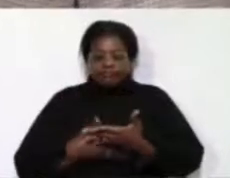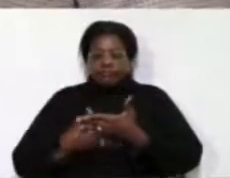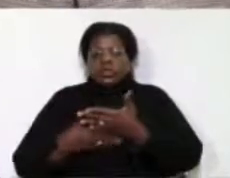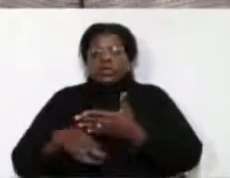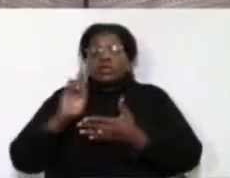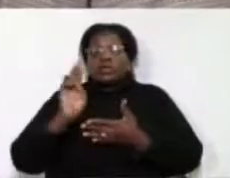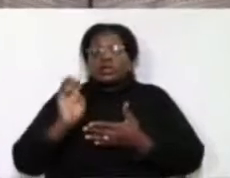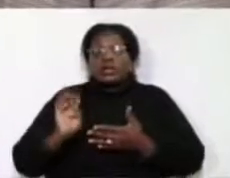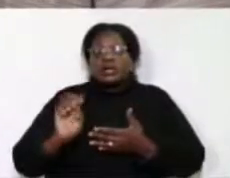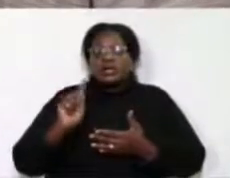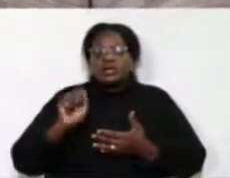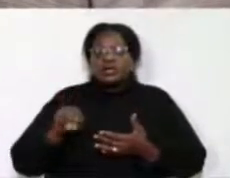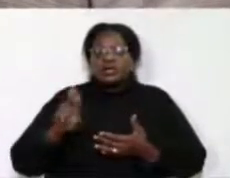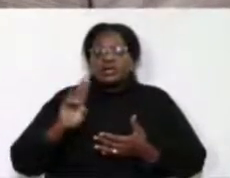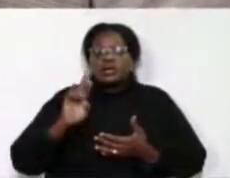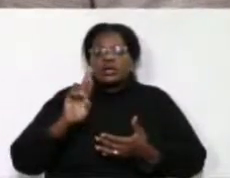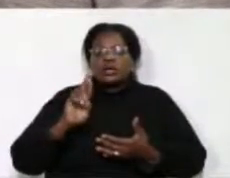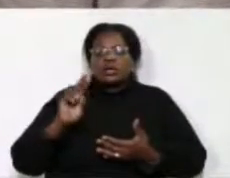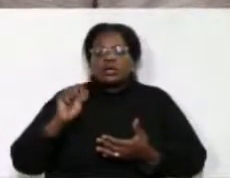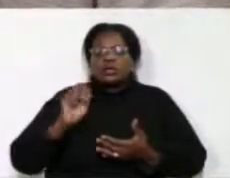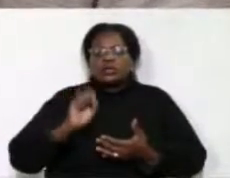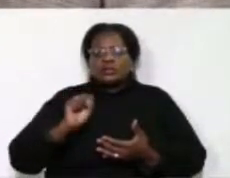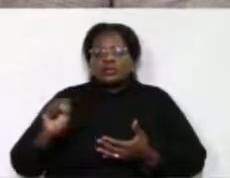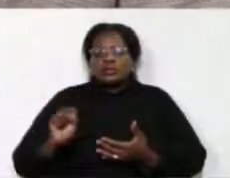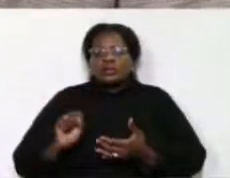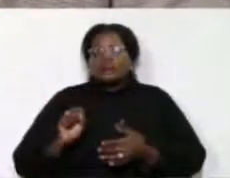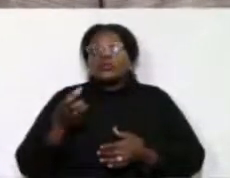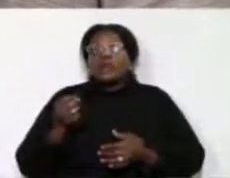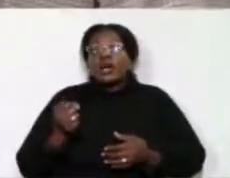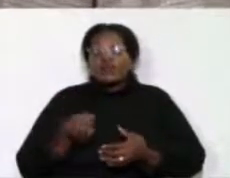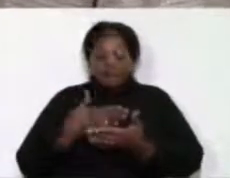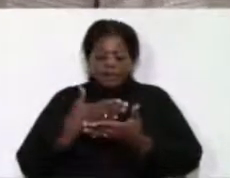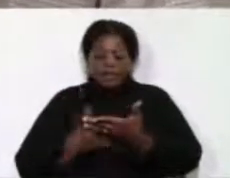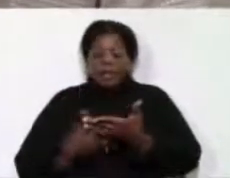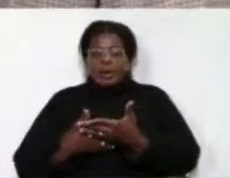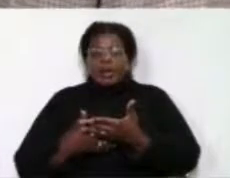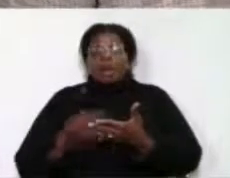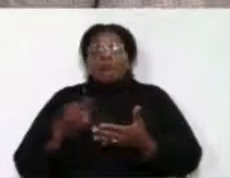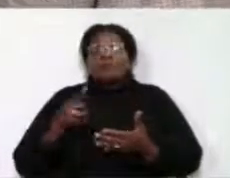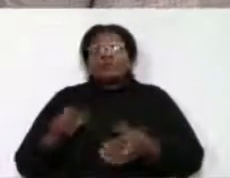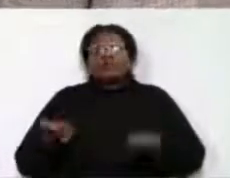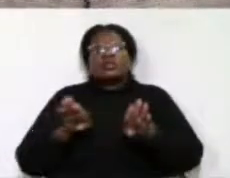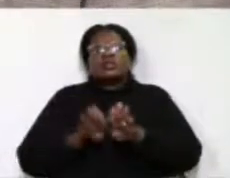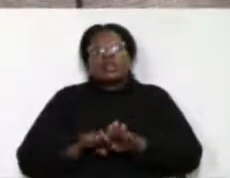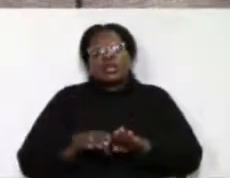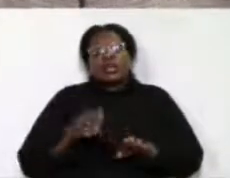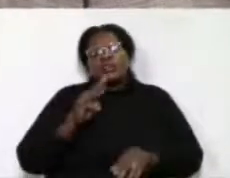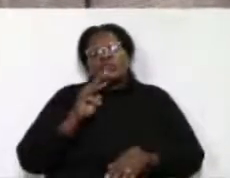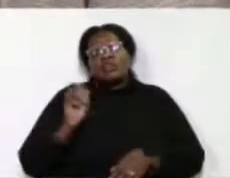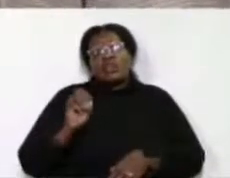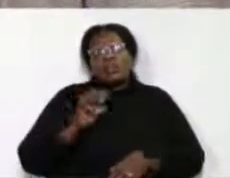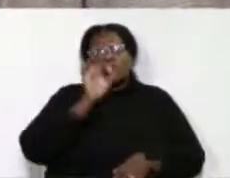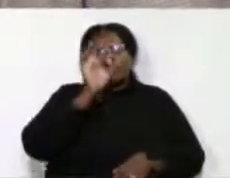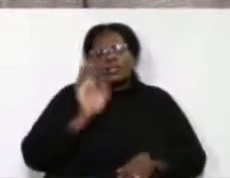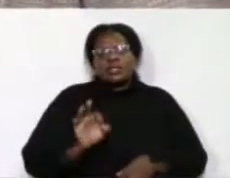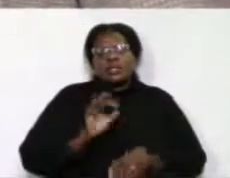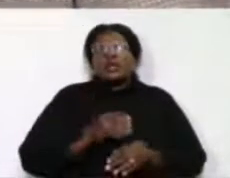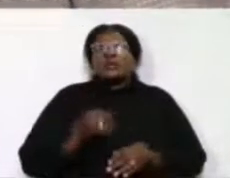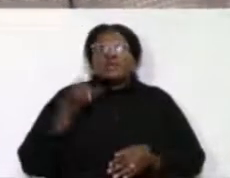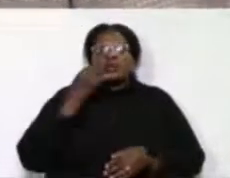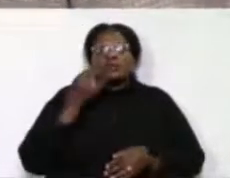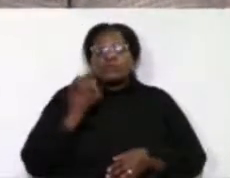owe this, then you'll have a figure here. But you might be able to estimate it, let's say around 30%. You could tell yourself